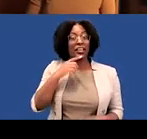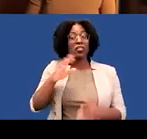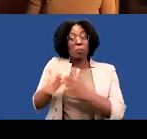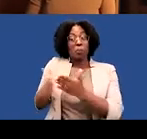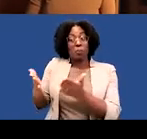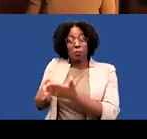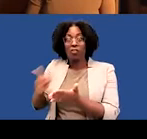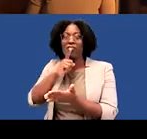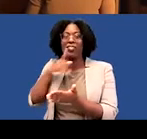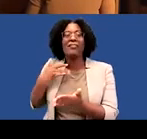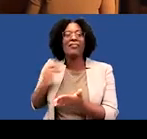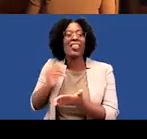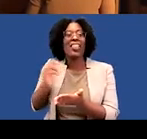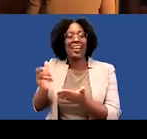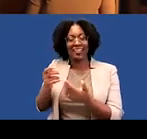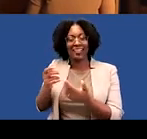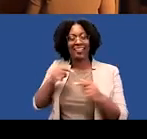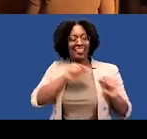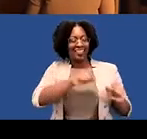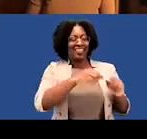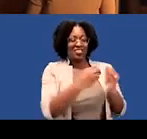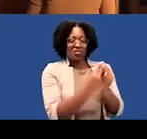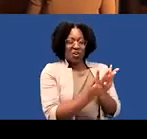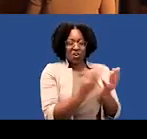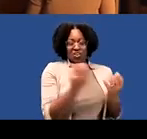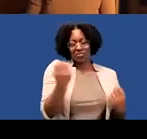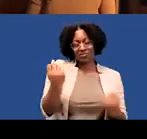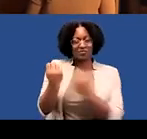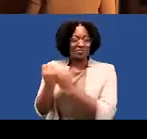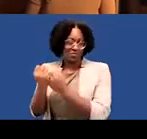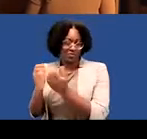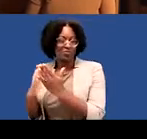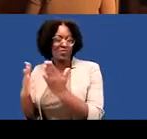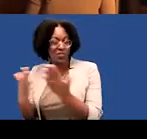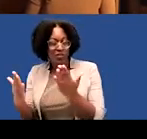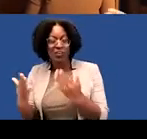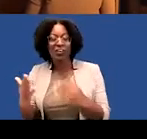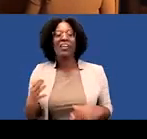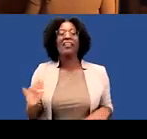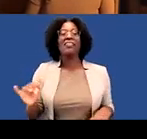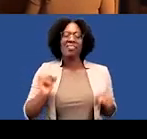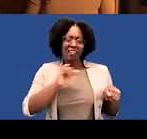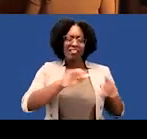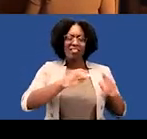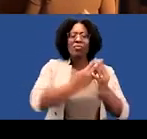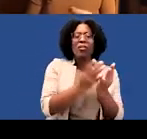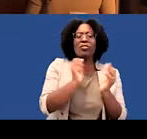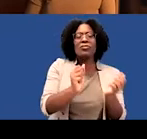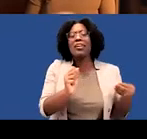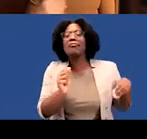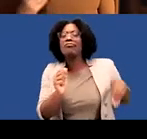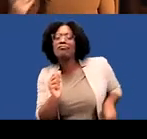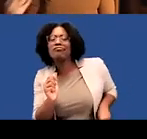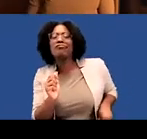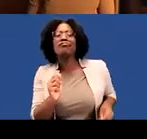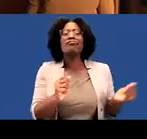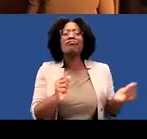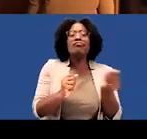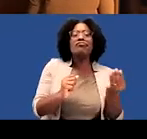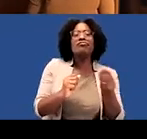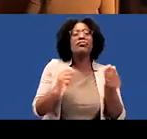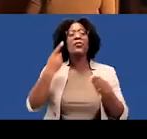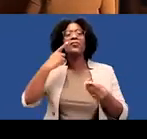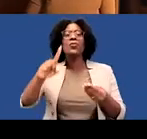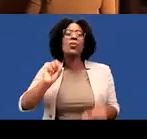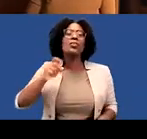think about Pursuit in that way. It's something that you can keep in your pocket. It's something that you can play solitaire with. It's something that you can play spades